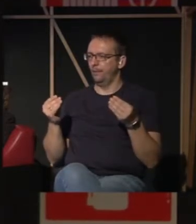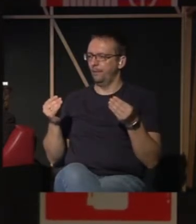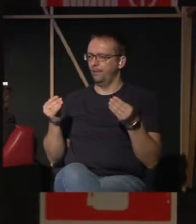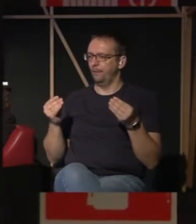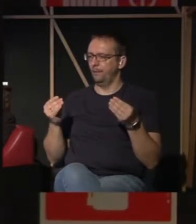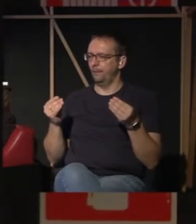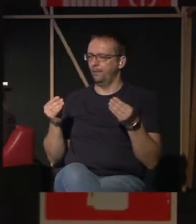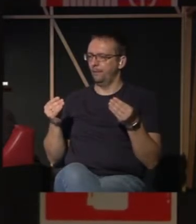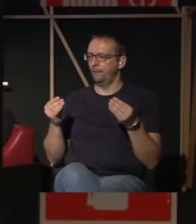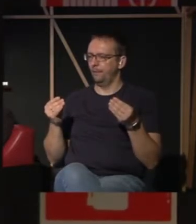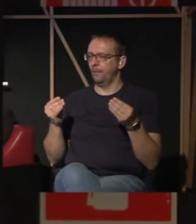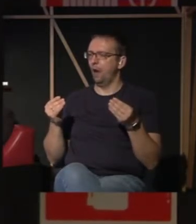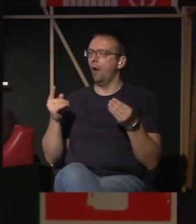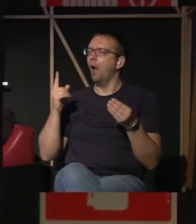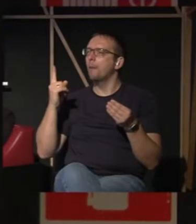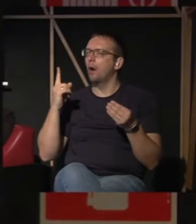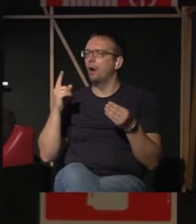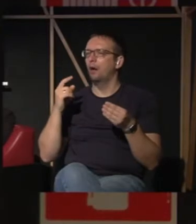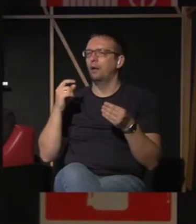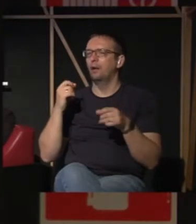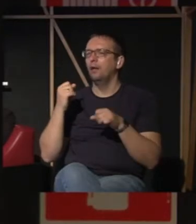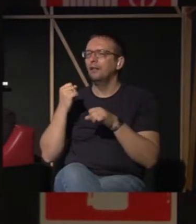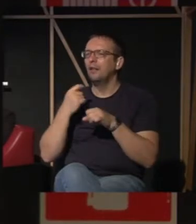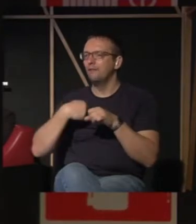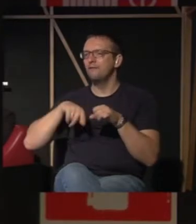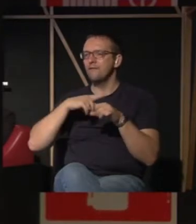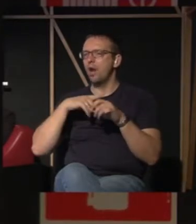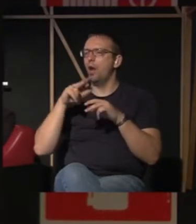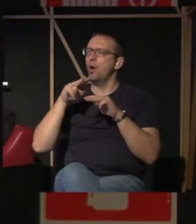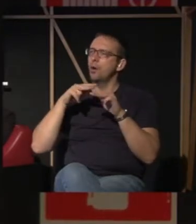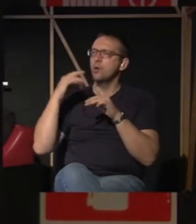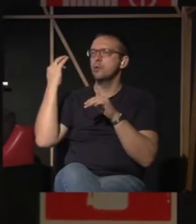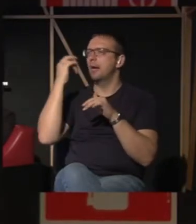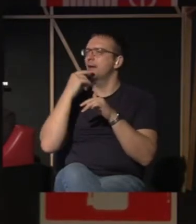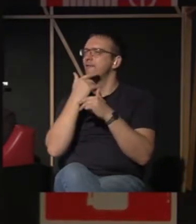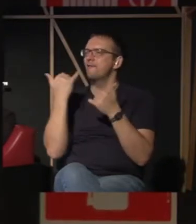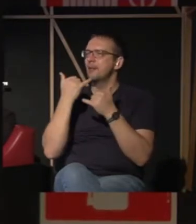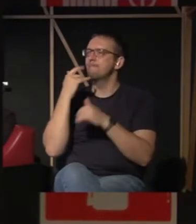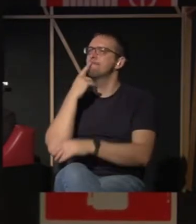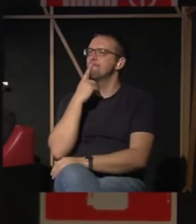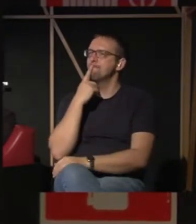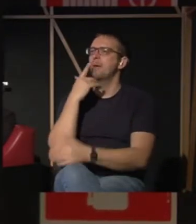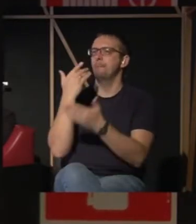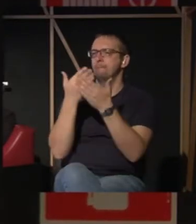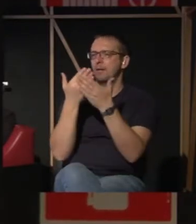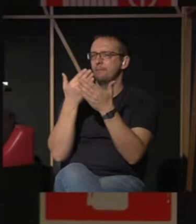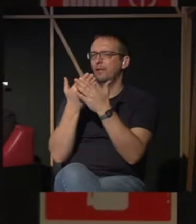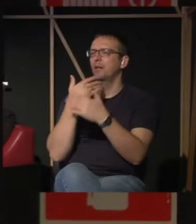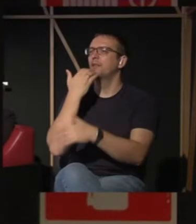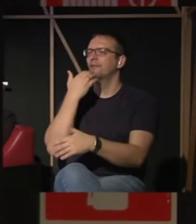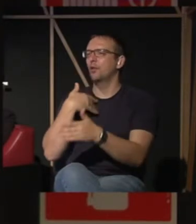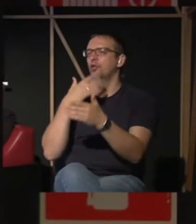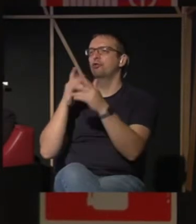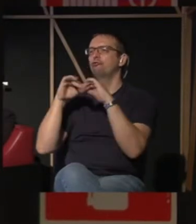developed a contingency process. So fans who came to the stadium and had a disability and could not be sat where their ticket